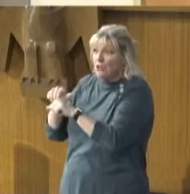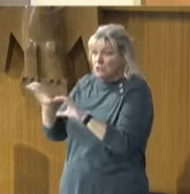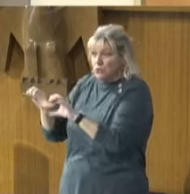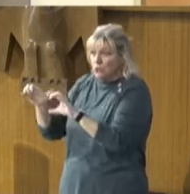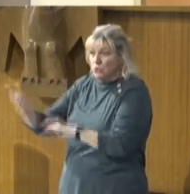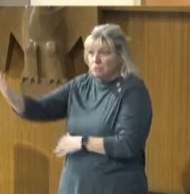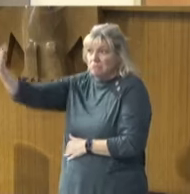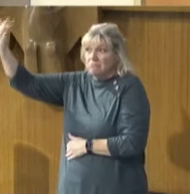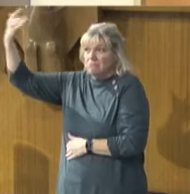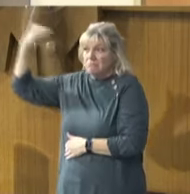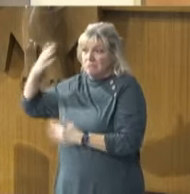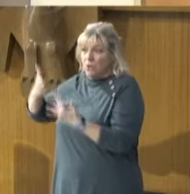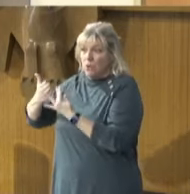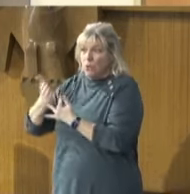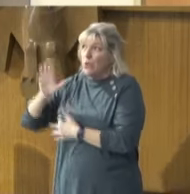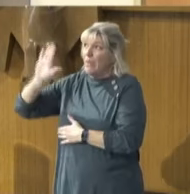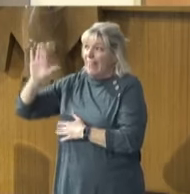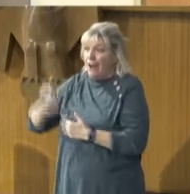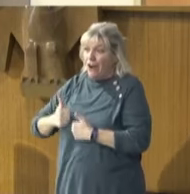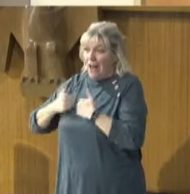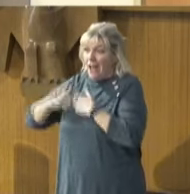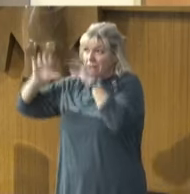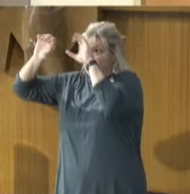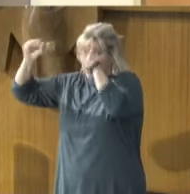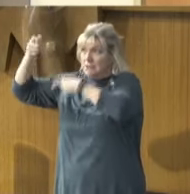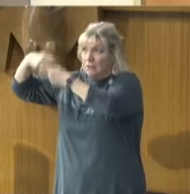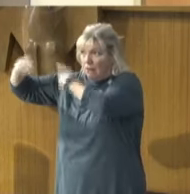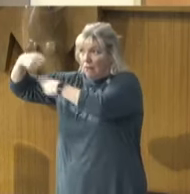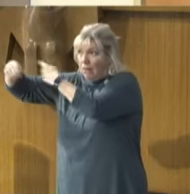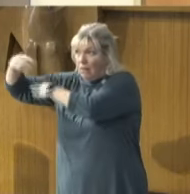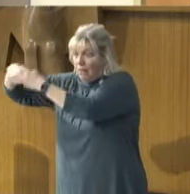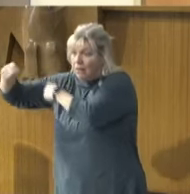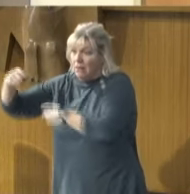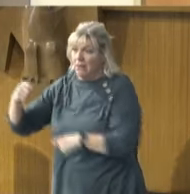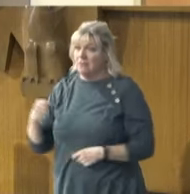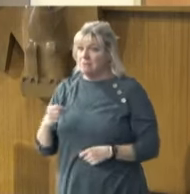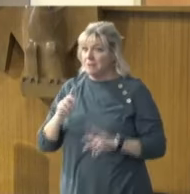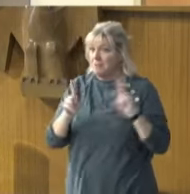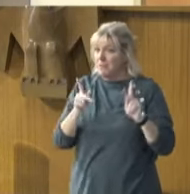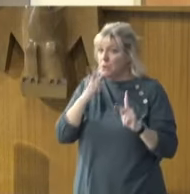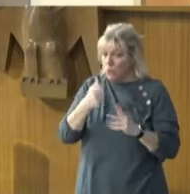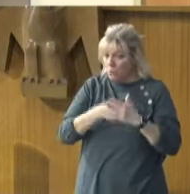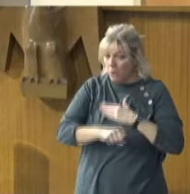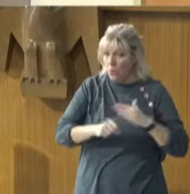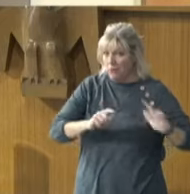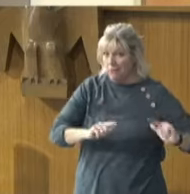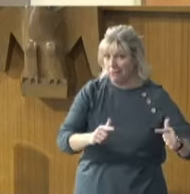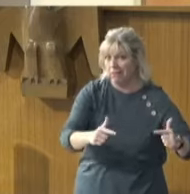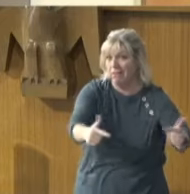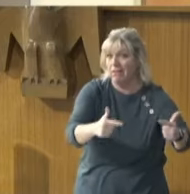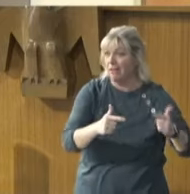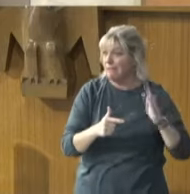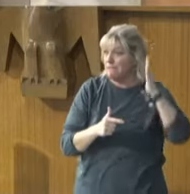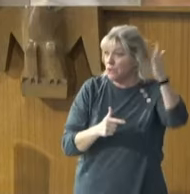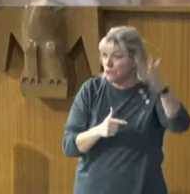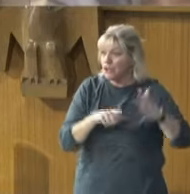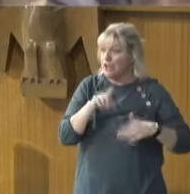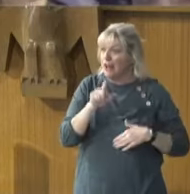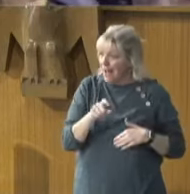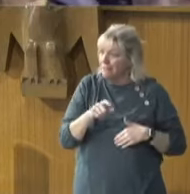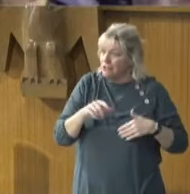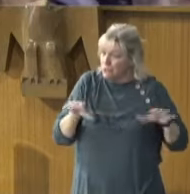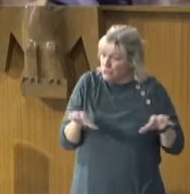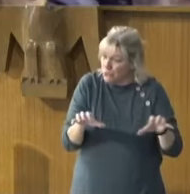all the presidencies of their lifetimes. And it is what the generations that come after us will be called to do through all the